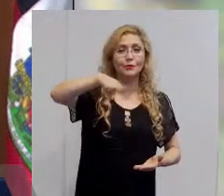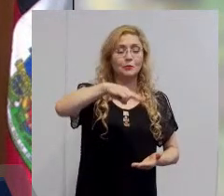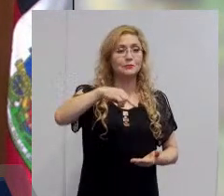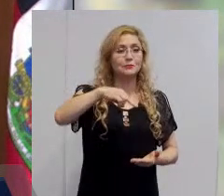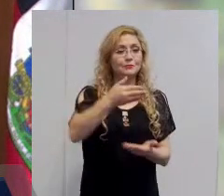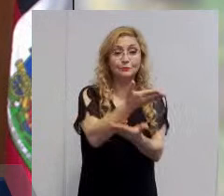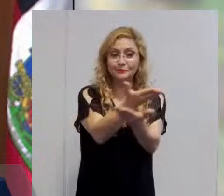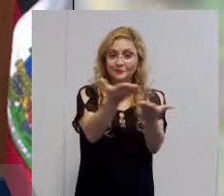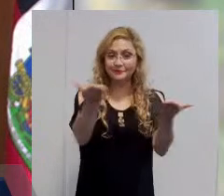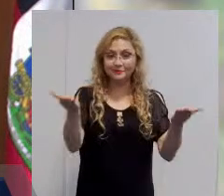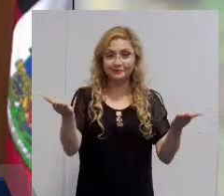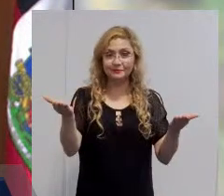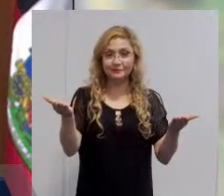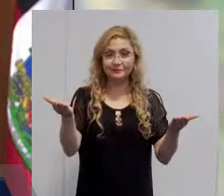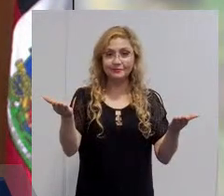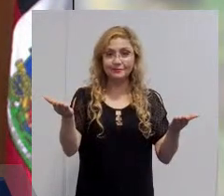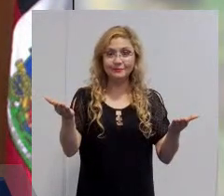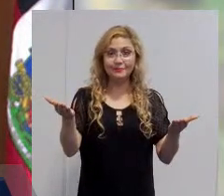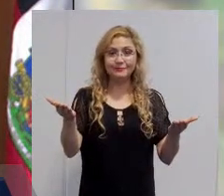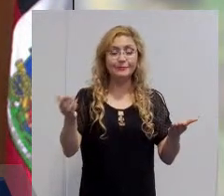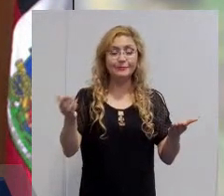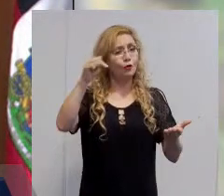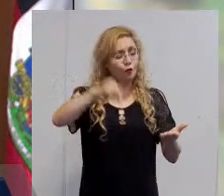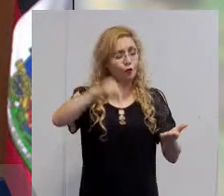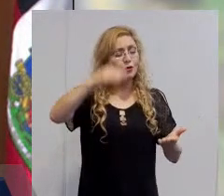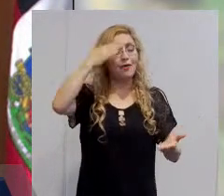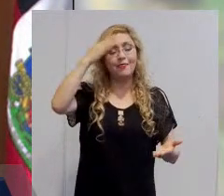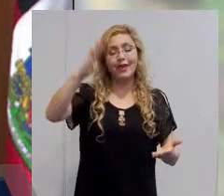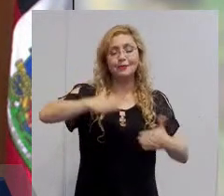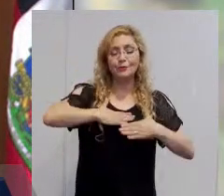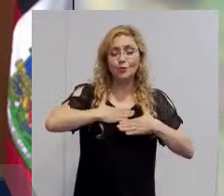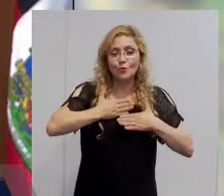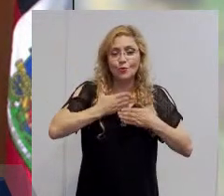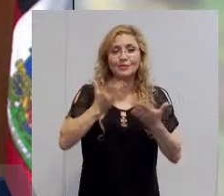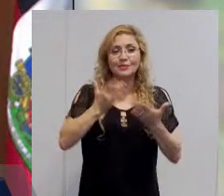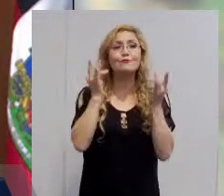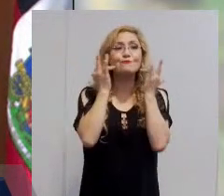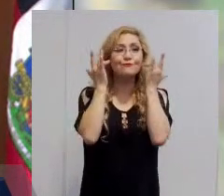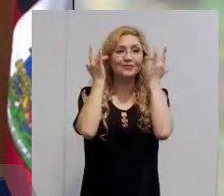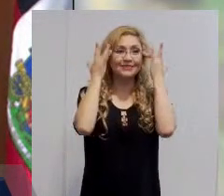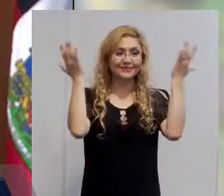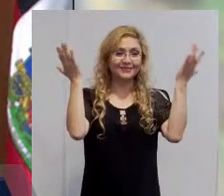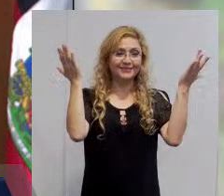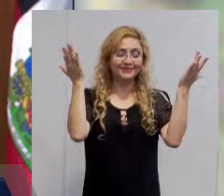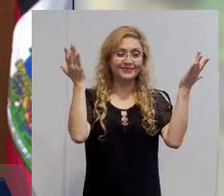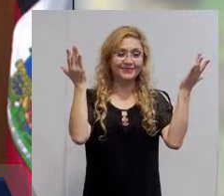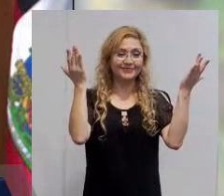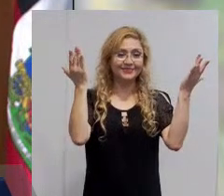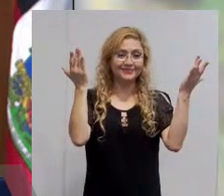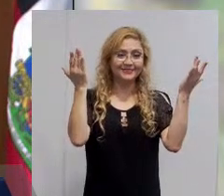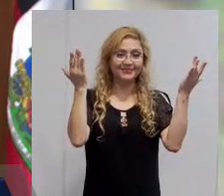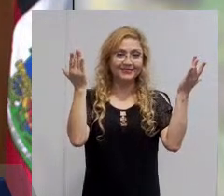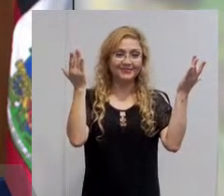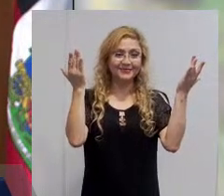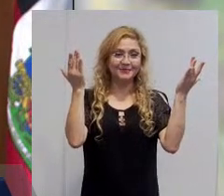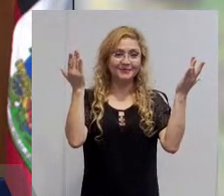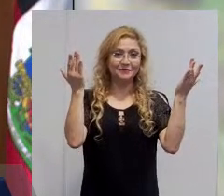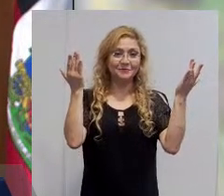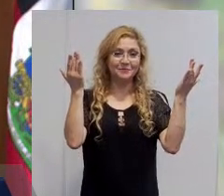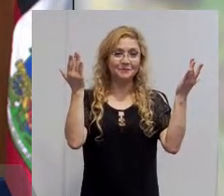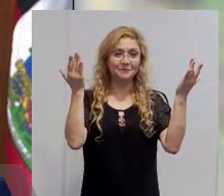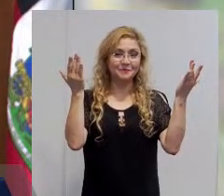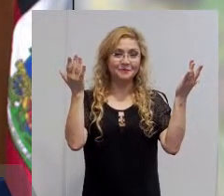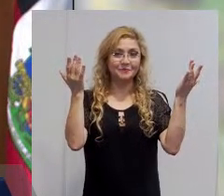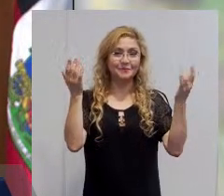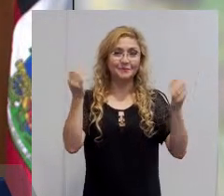all of you today. For us, today is truly a day of great satisfaction and joy. We